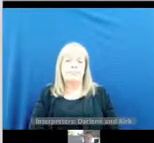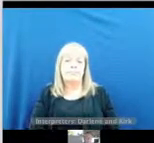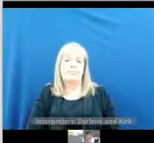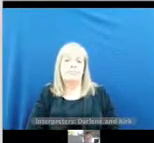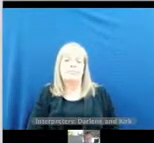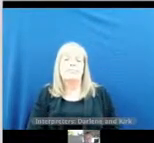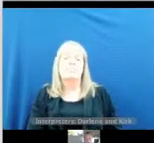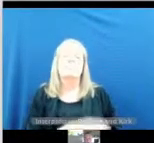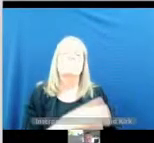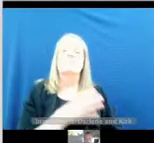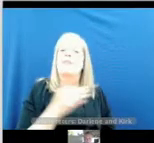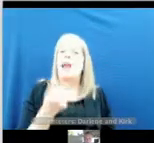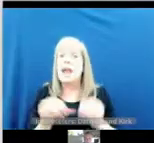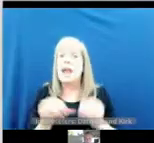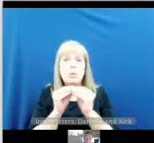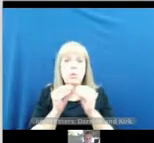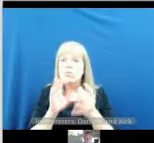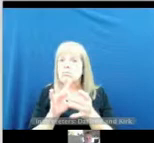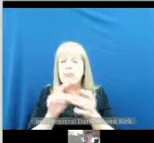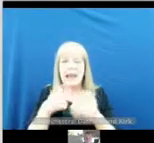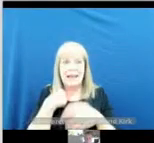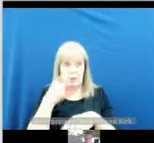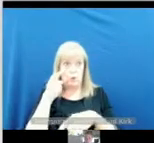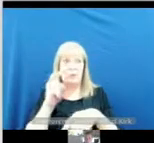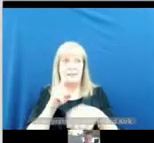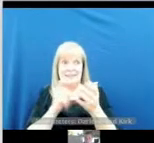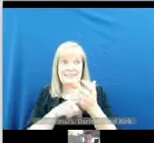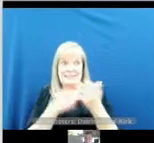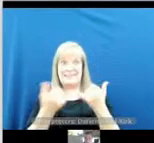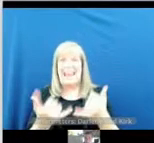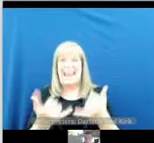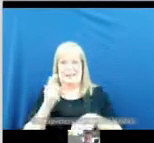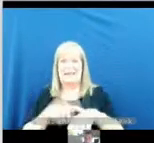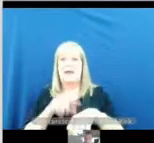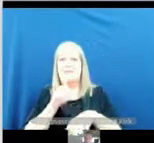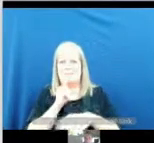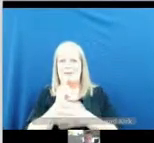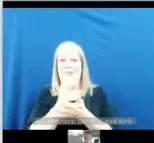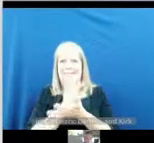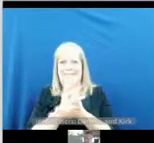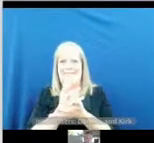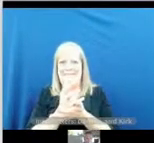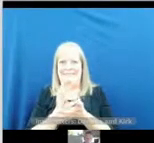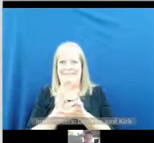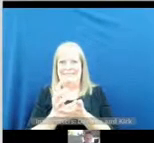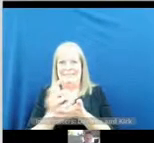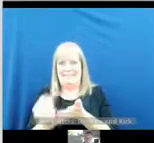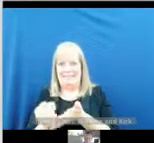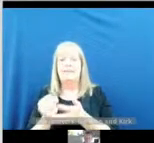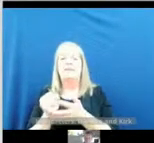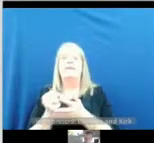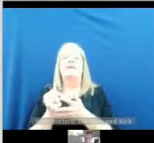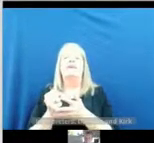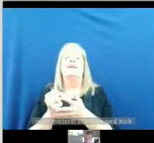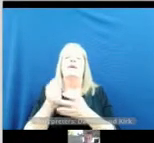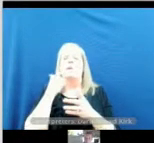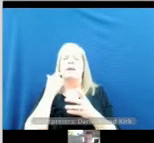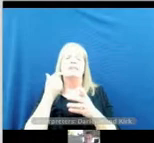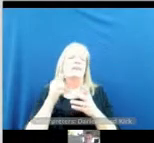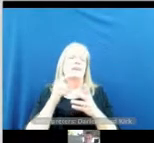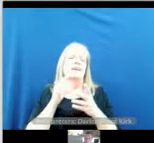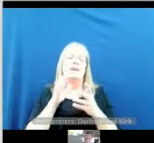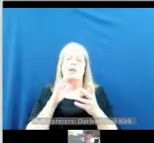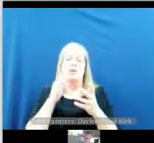Any other thoughts to share here? I see the clock now is truly ticking because there are great innovative ways to